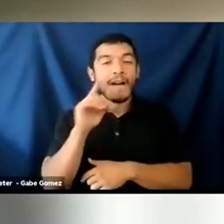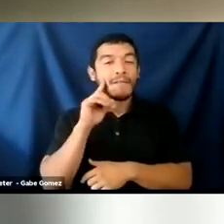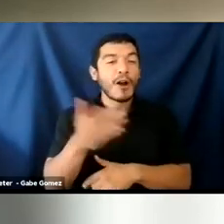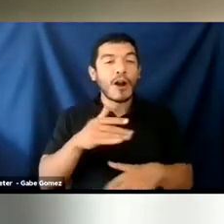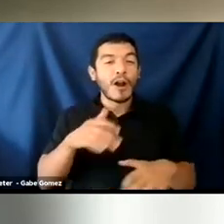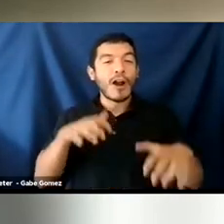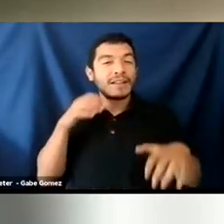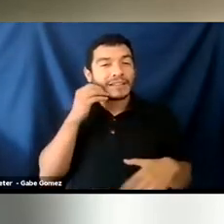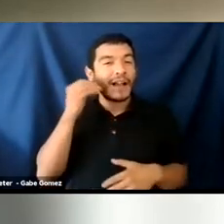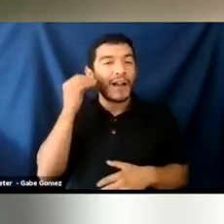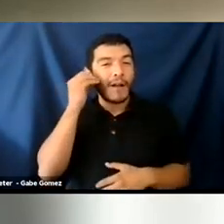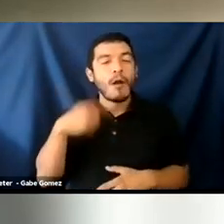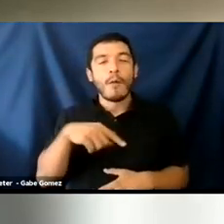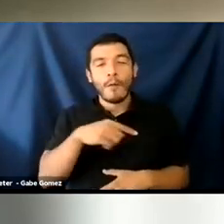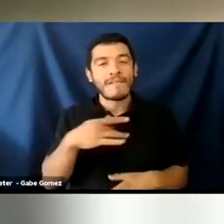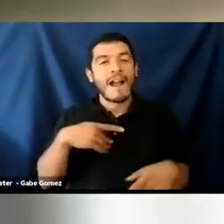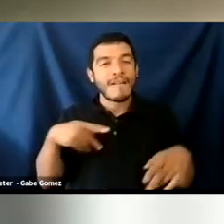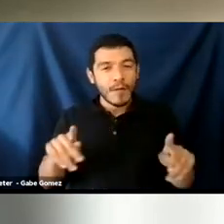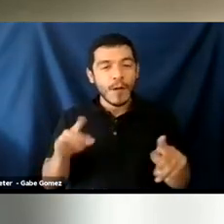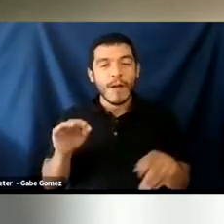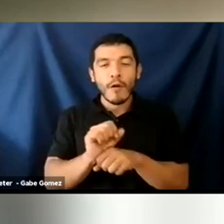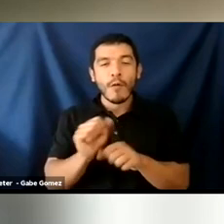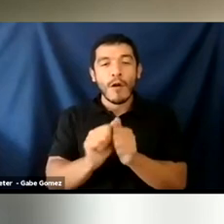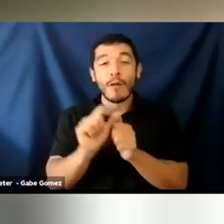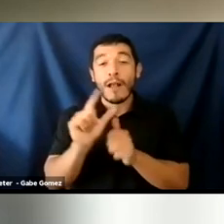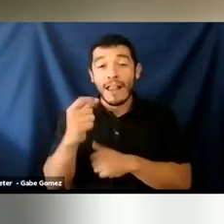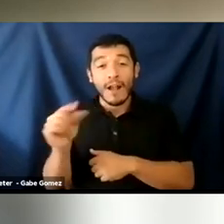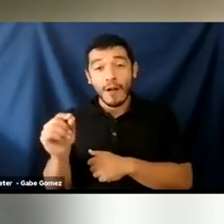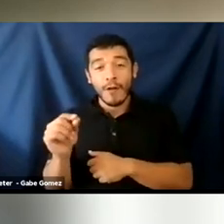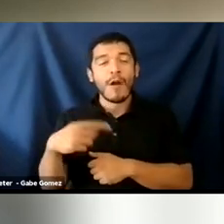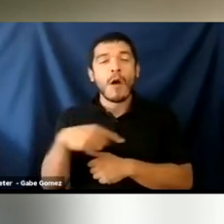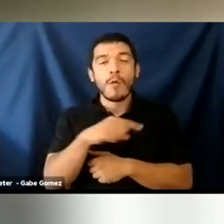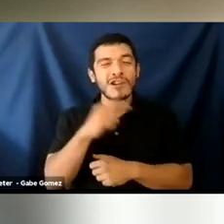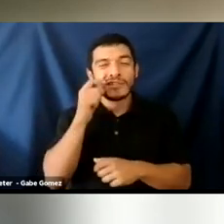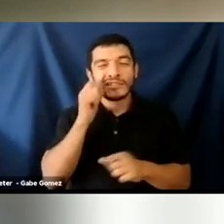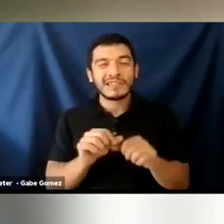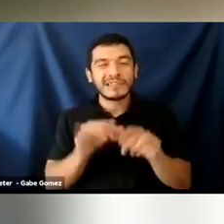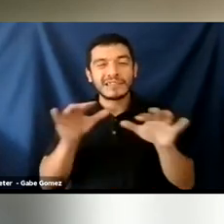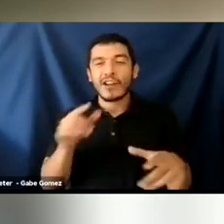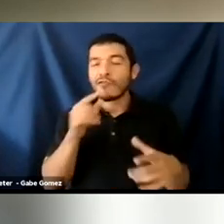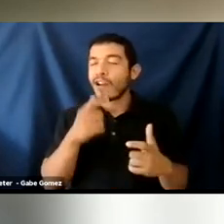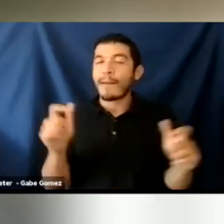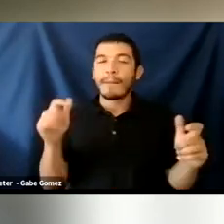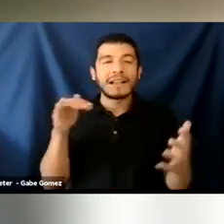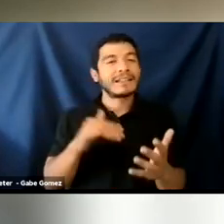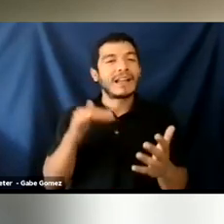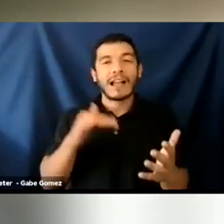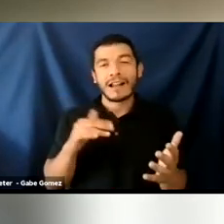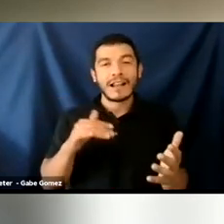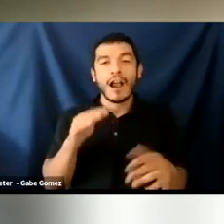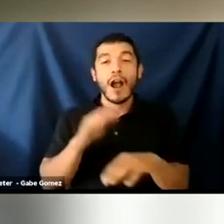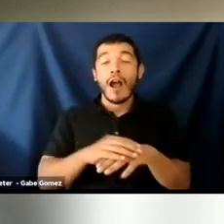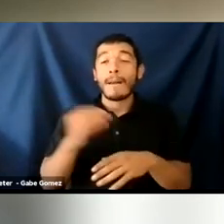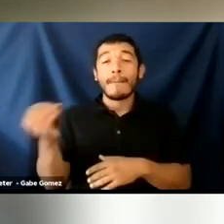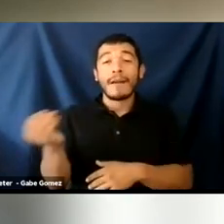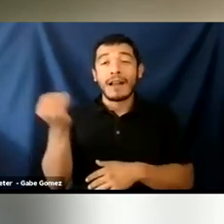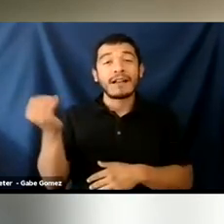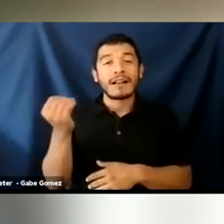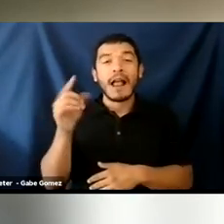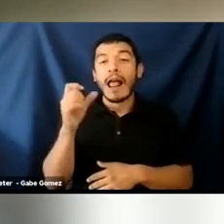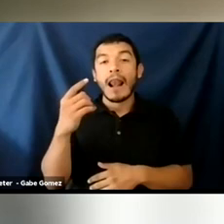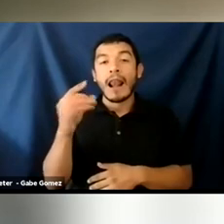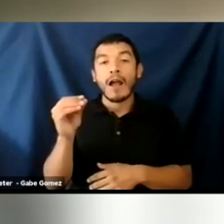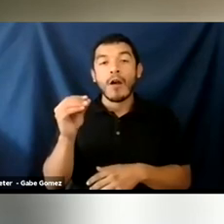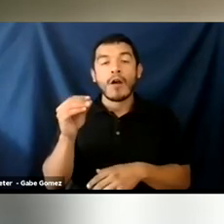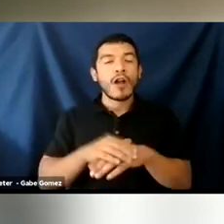at home, we've had the privilege of working with LEGO. We just released a really big study, you know, on Monday. LEGO has